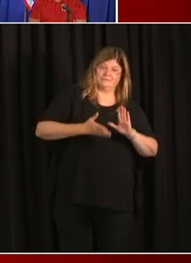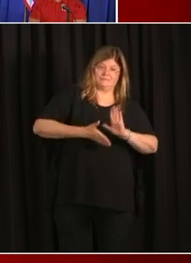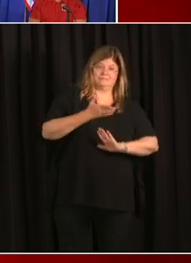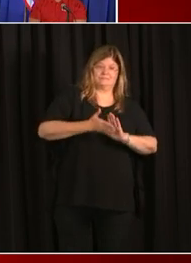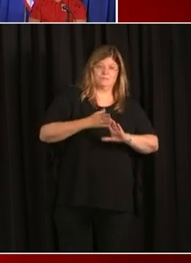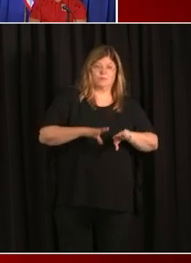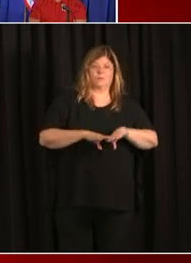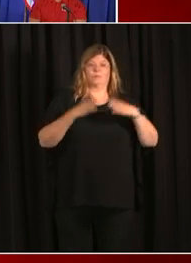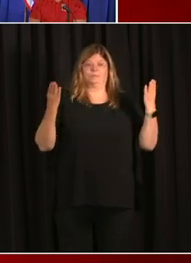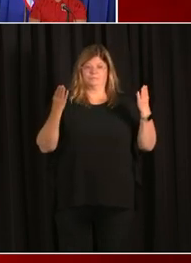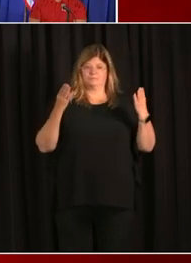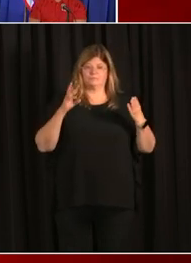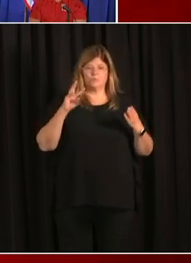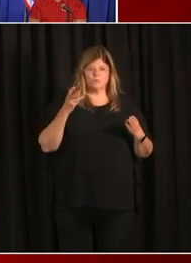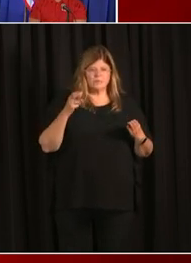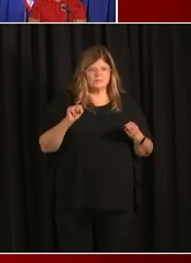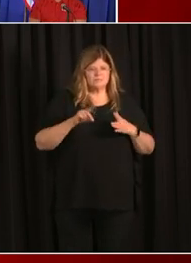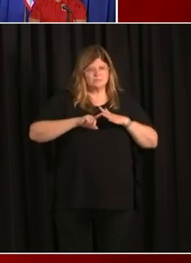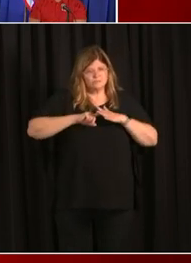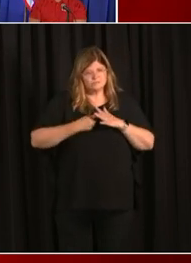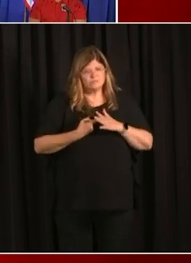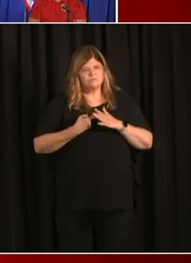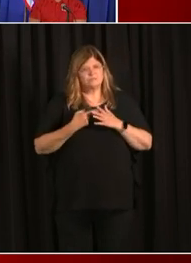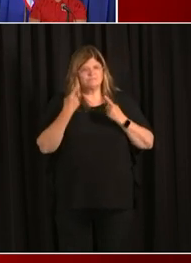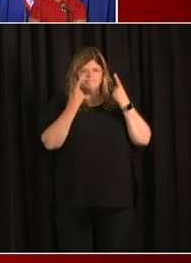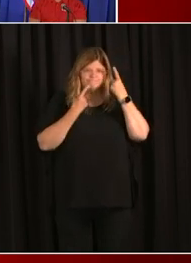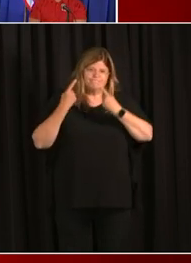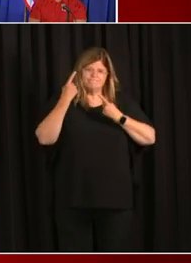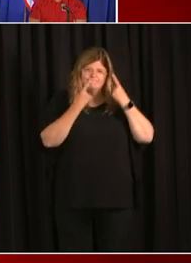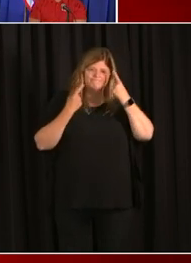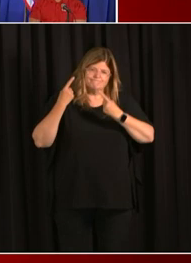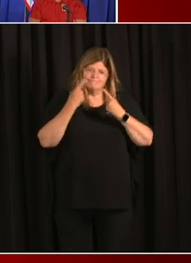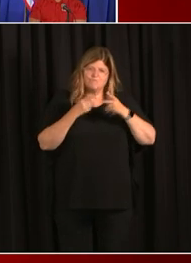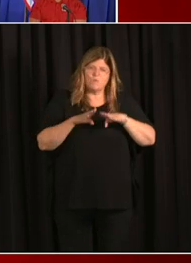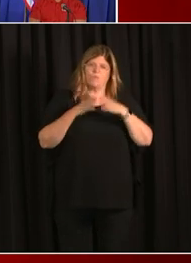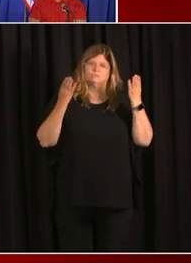or anything as far as to when we can start thinking about phase 3?